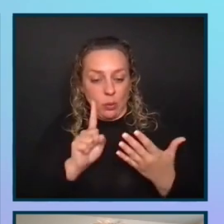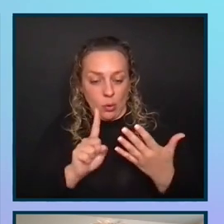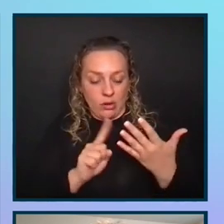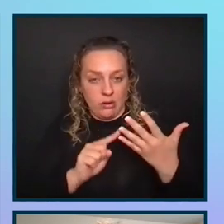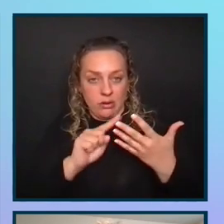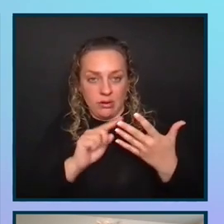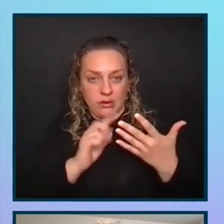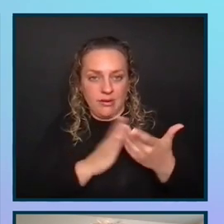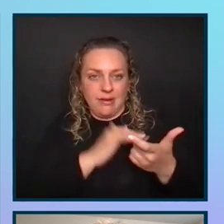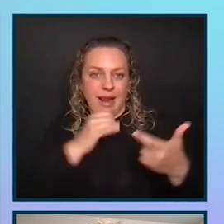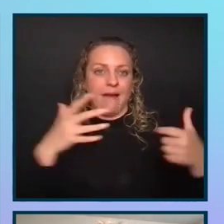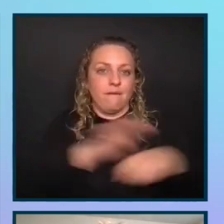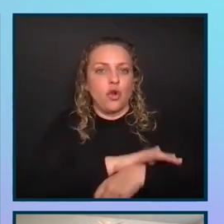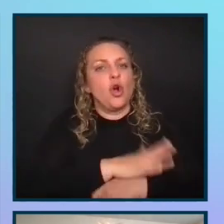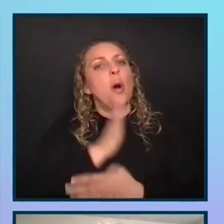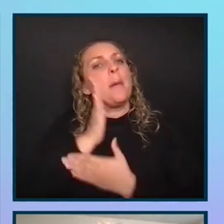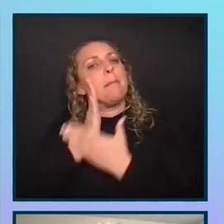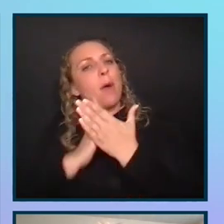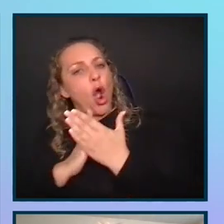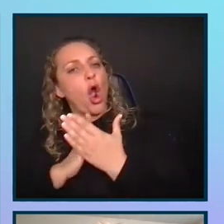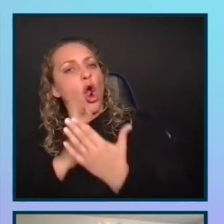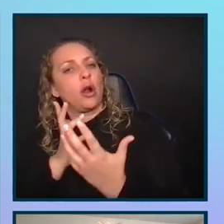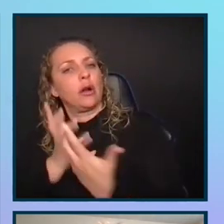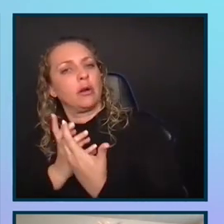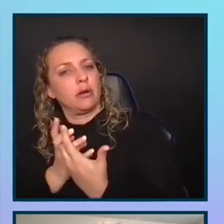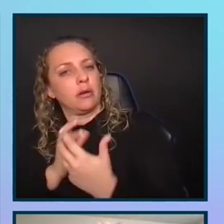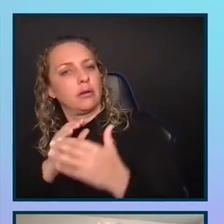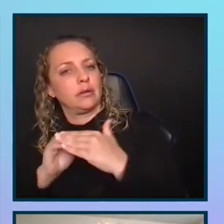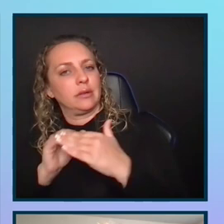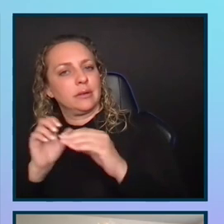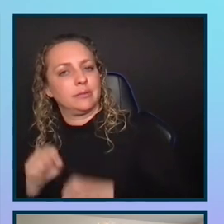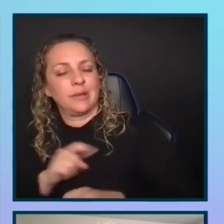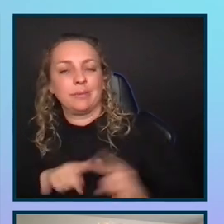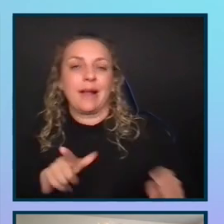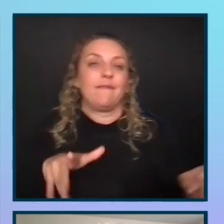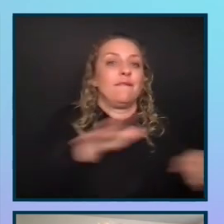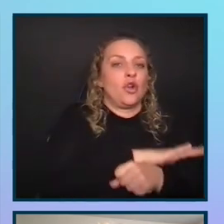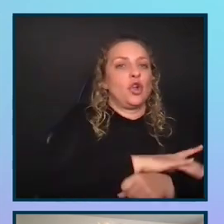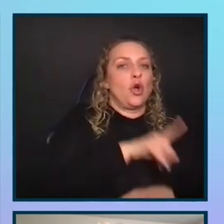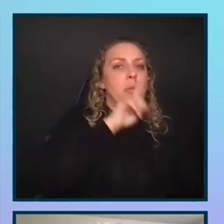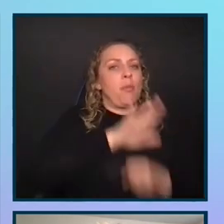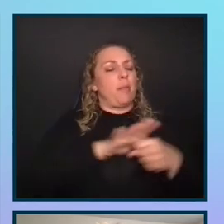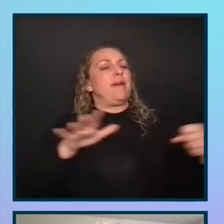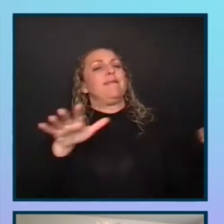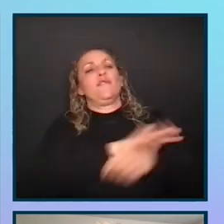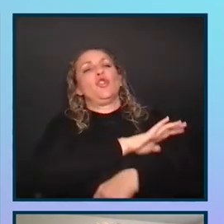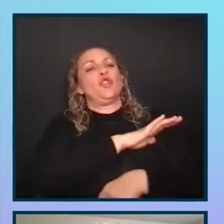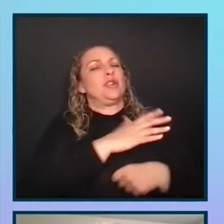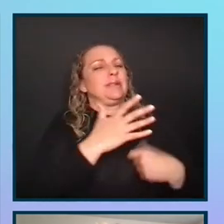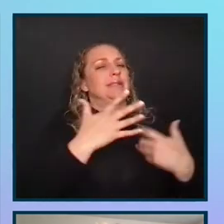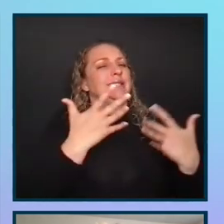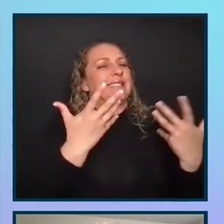fully conform. You may partially conform, but you don't fully conform. So anything promising full conformance,